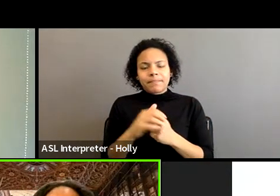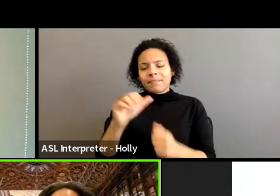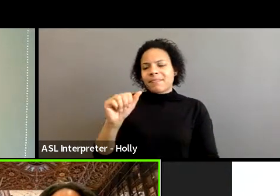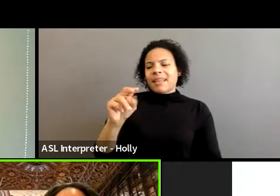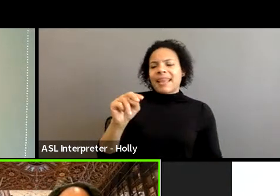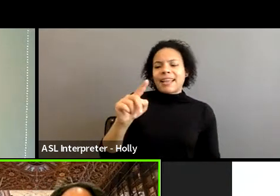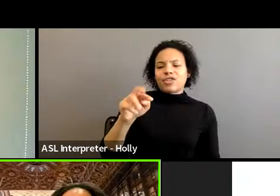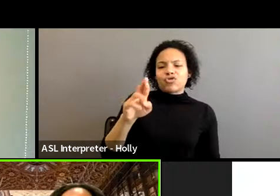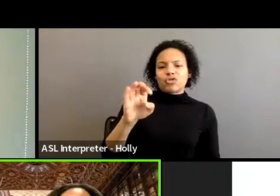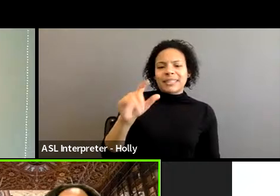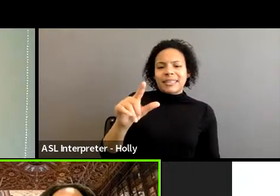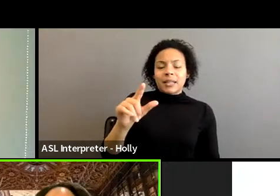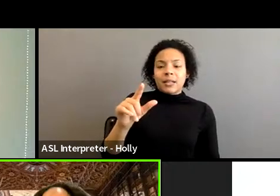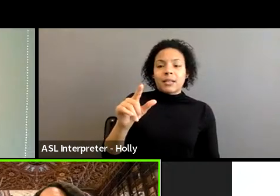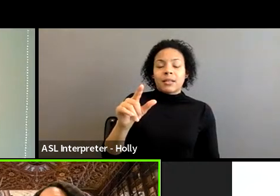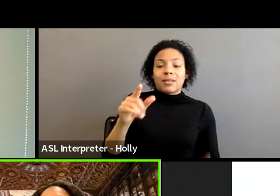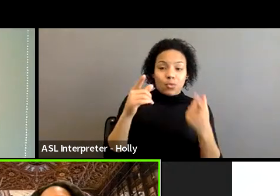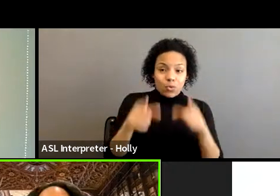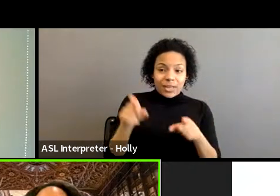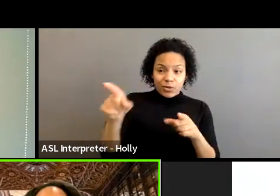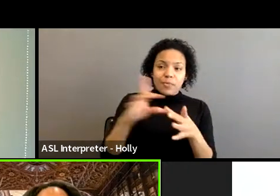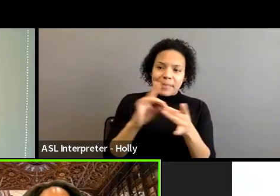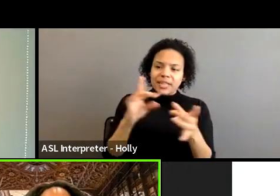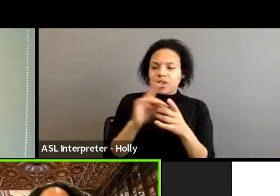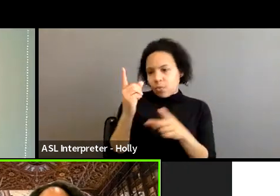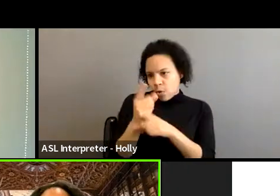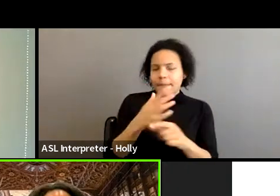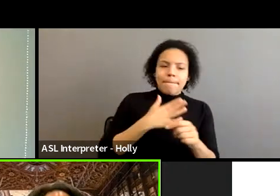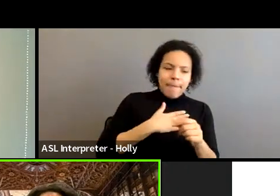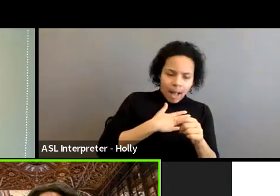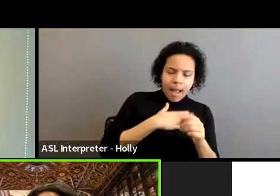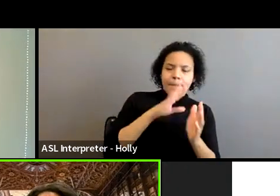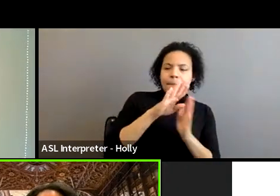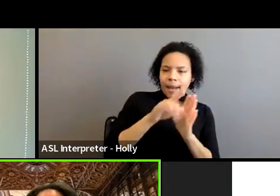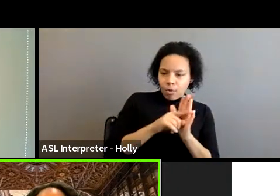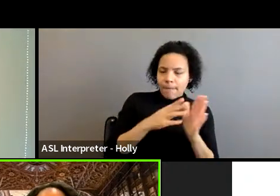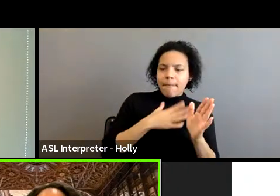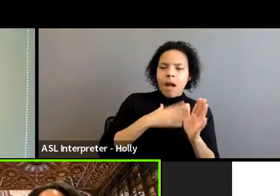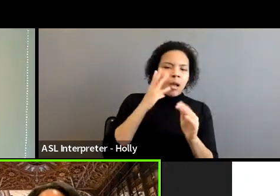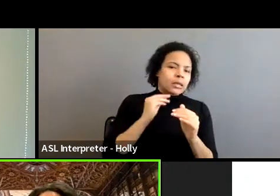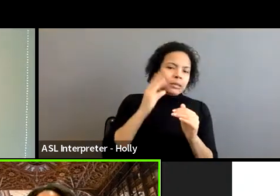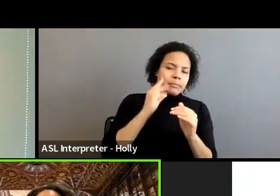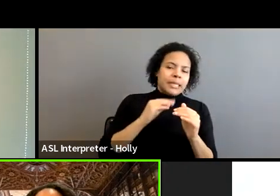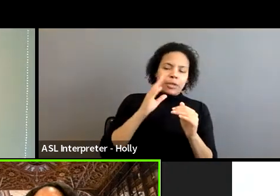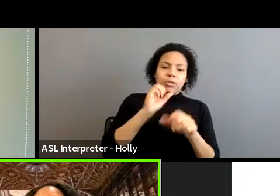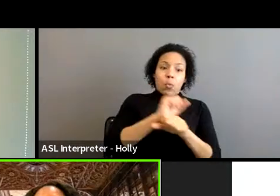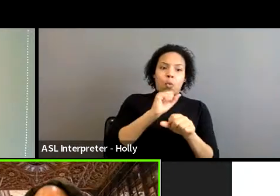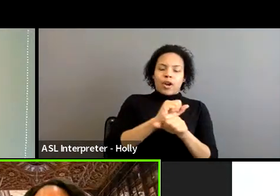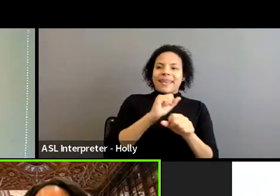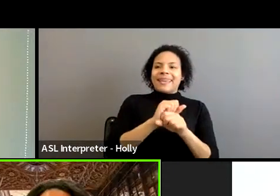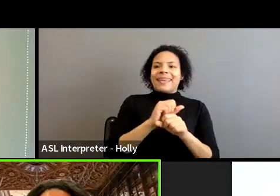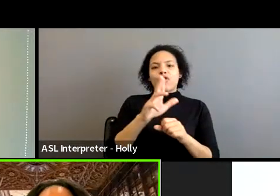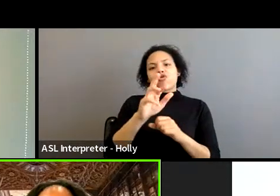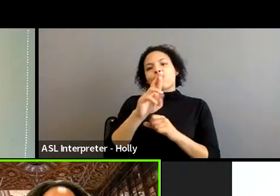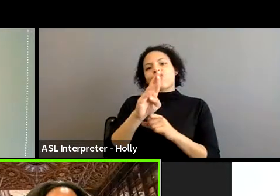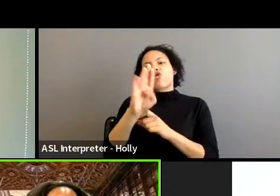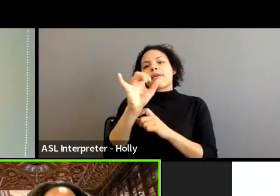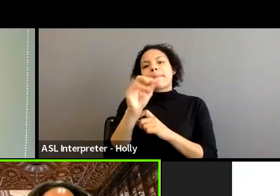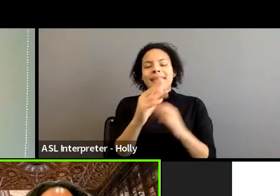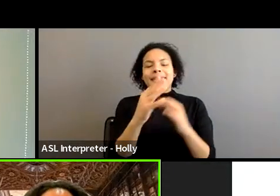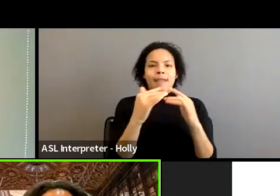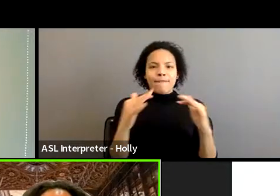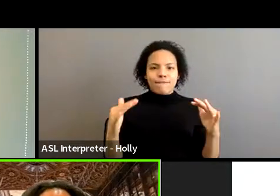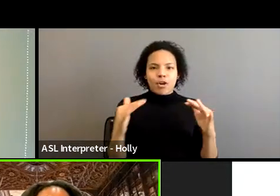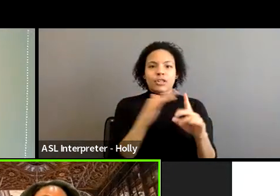the experiences that I've had, so both working in urban, diverse environments and also